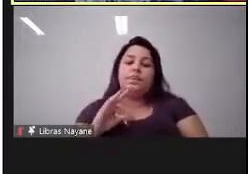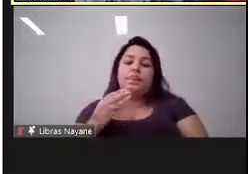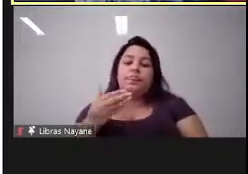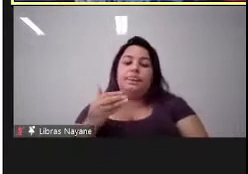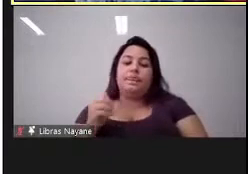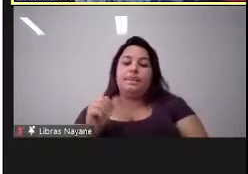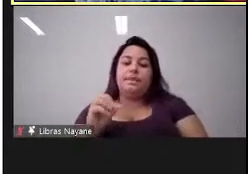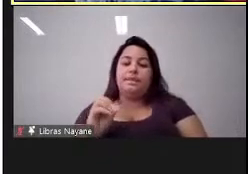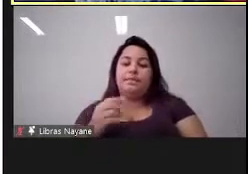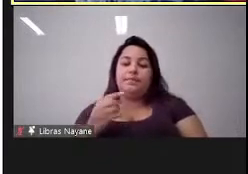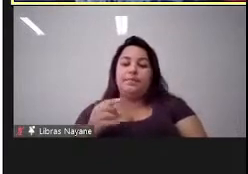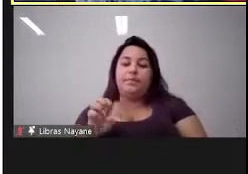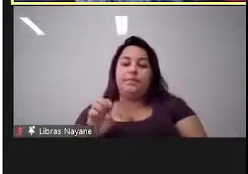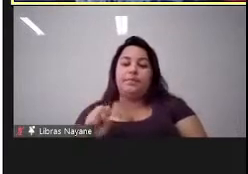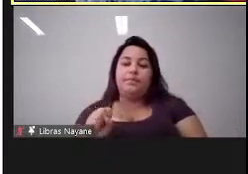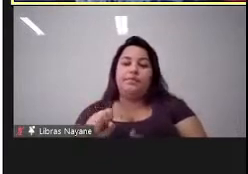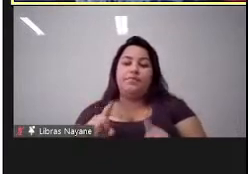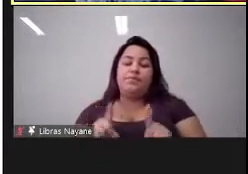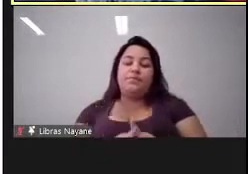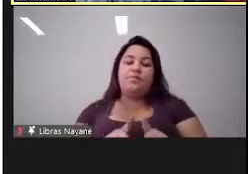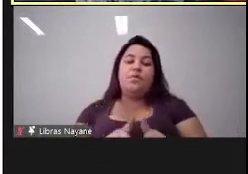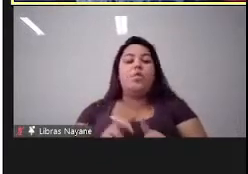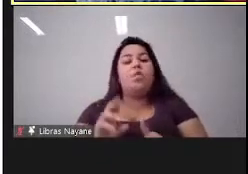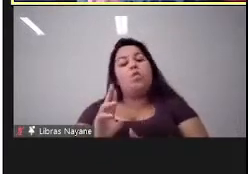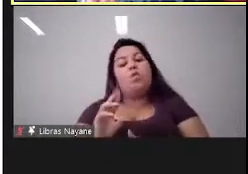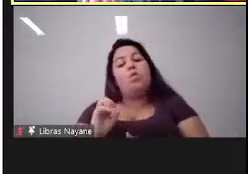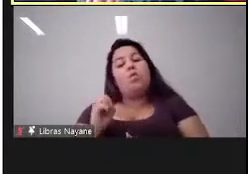those contributions.